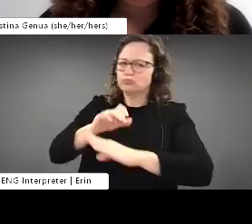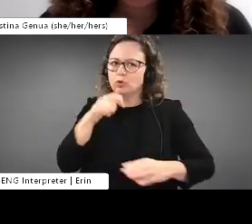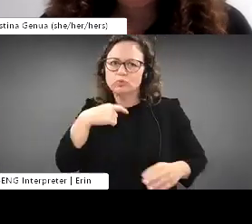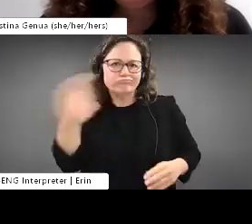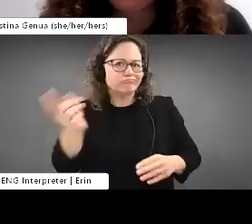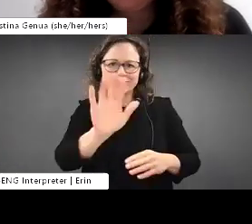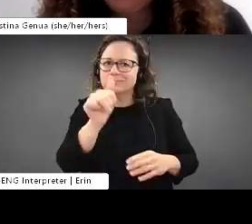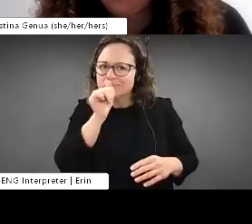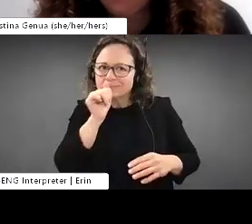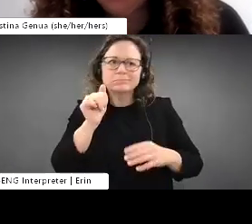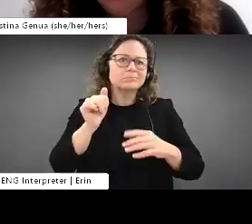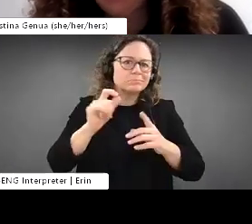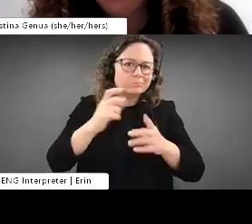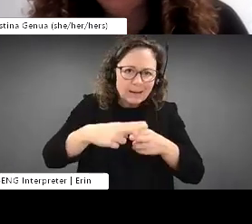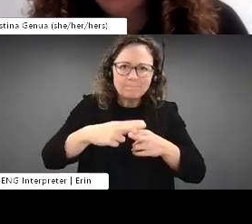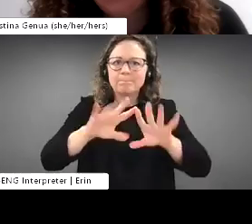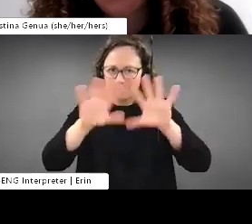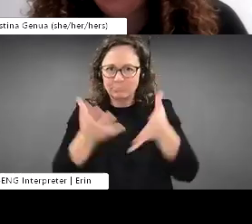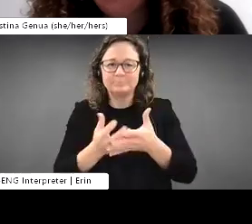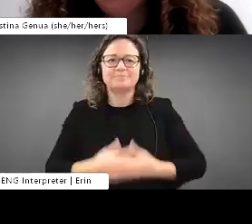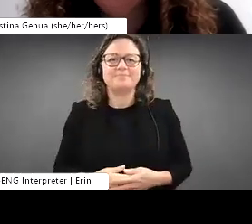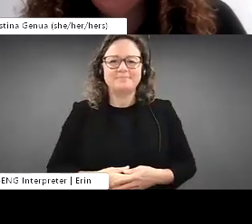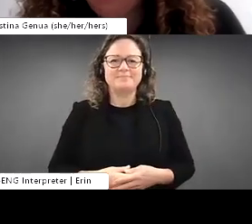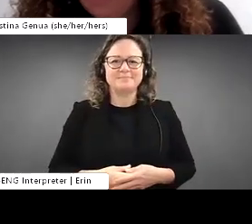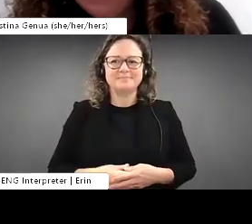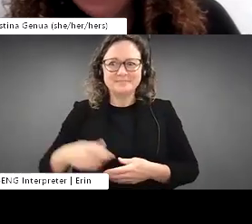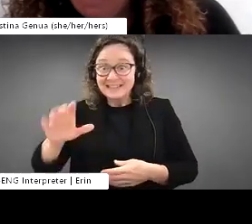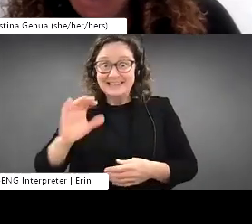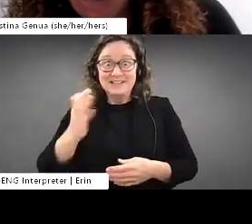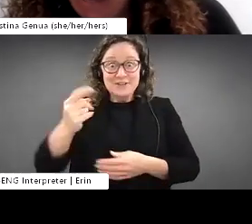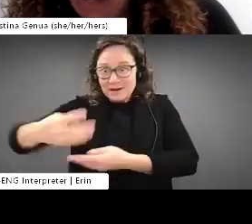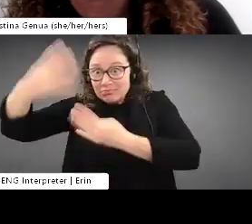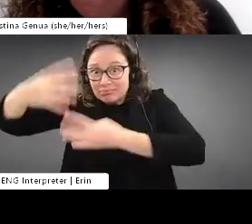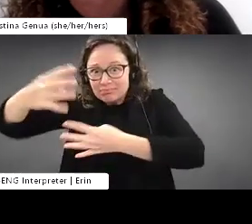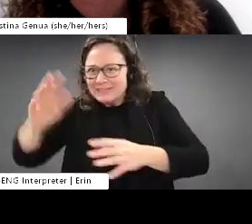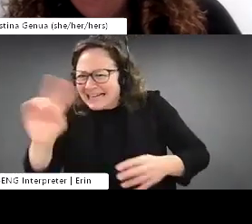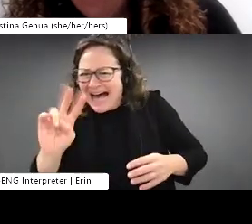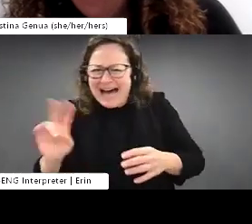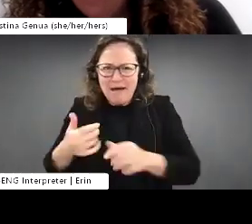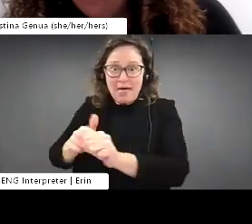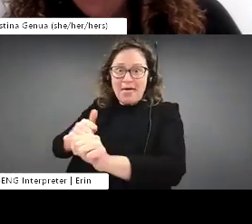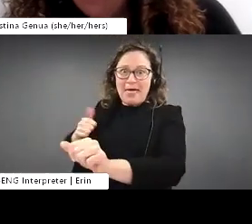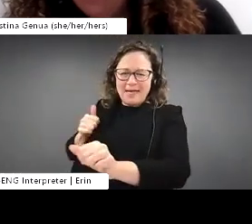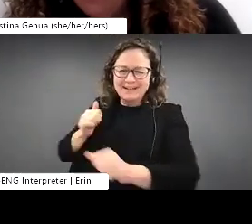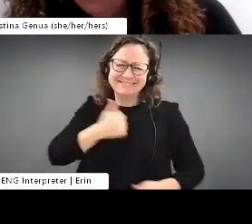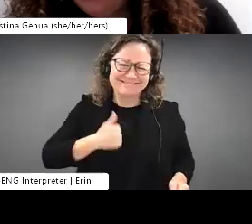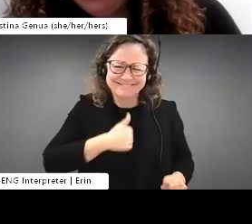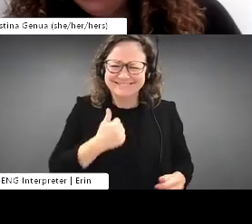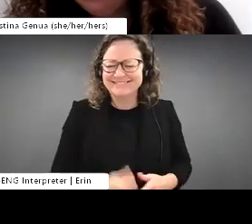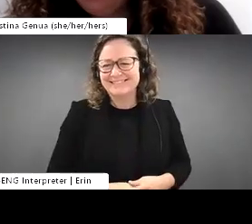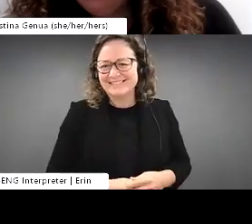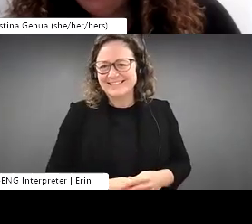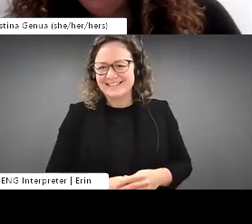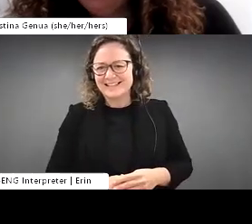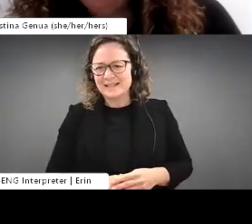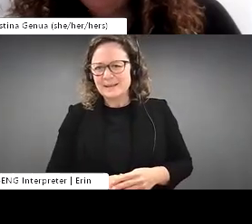Okay. So lots going on in the chat. I'm sorry, I can't keep up with all the comments. Um, so easy